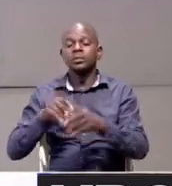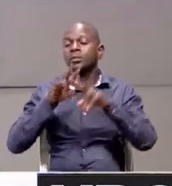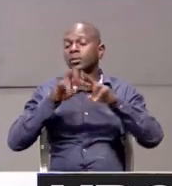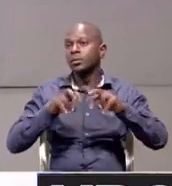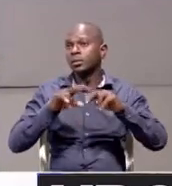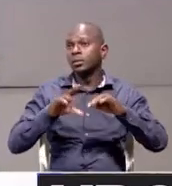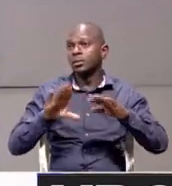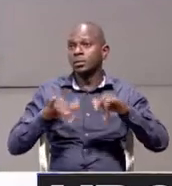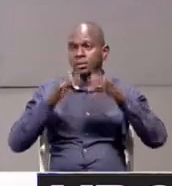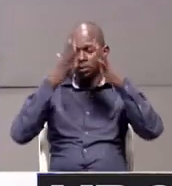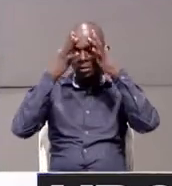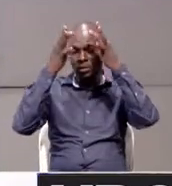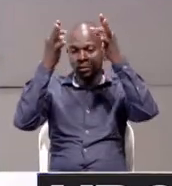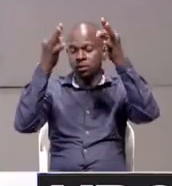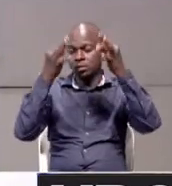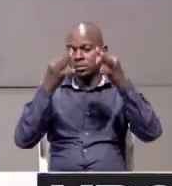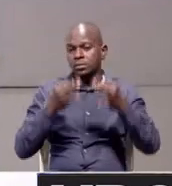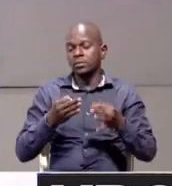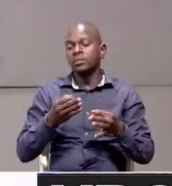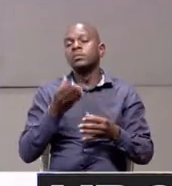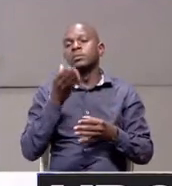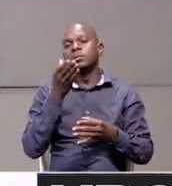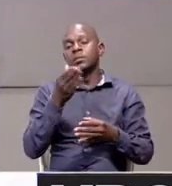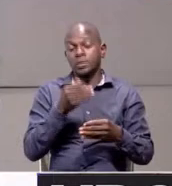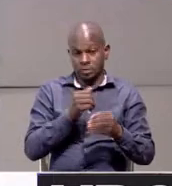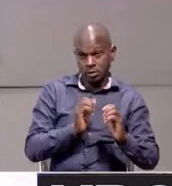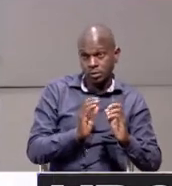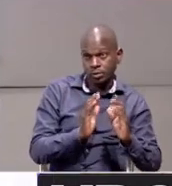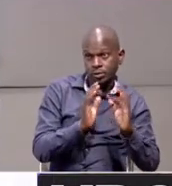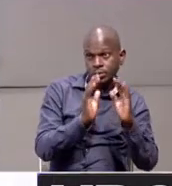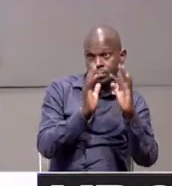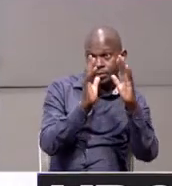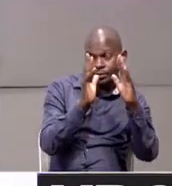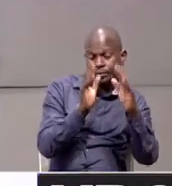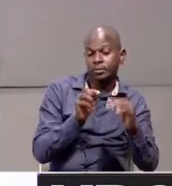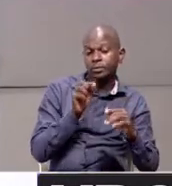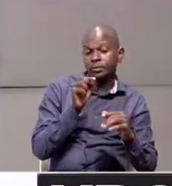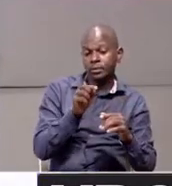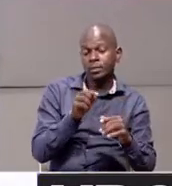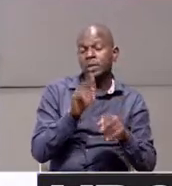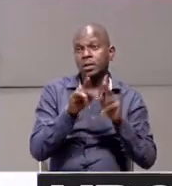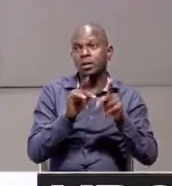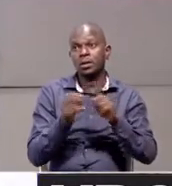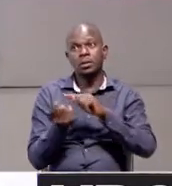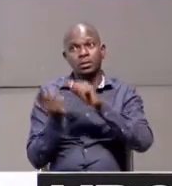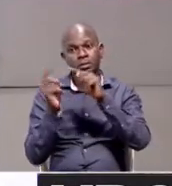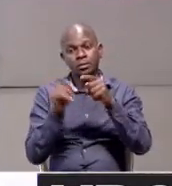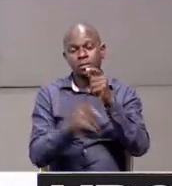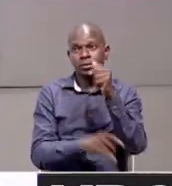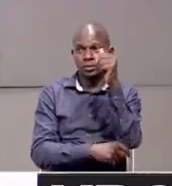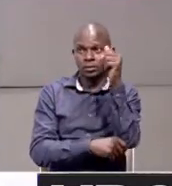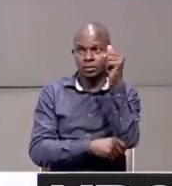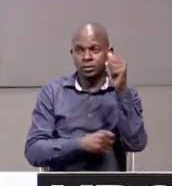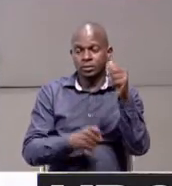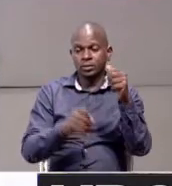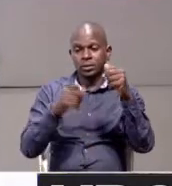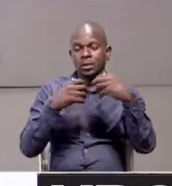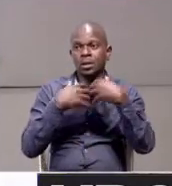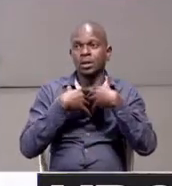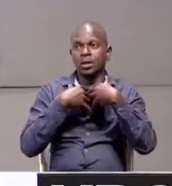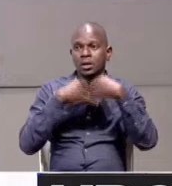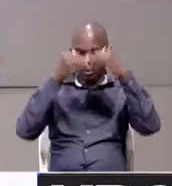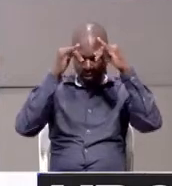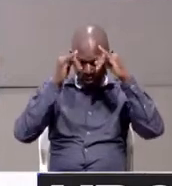them, but they have decided to go outside into the bushes. And these are the people who come and steal animals